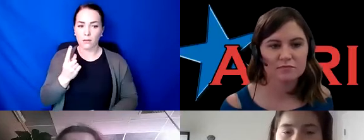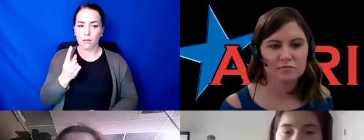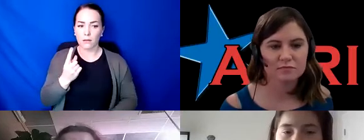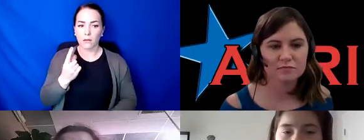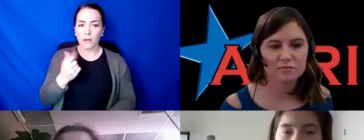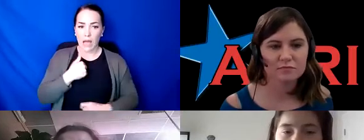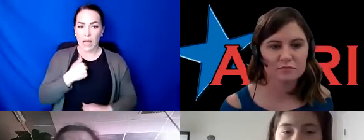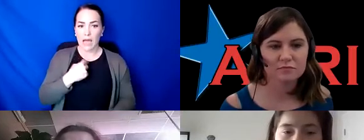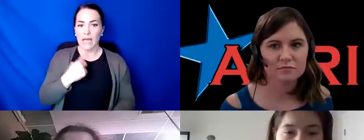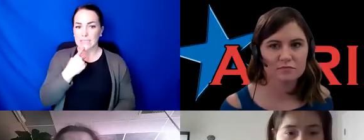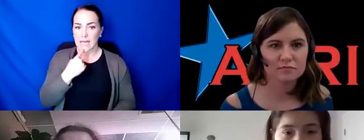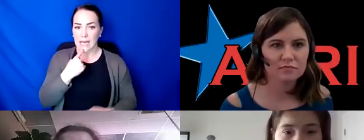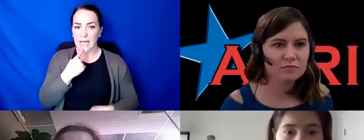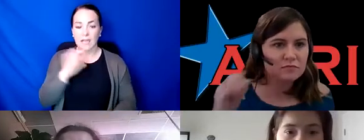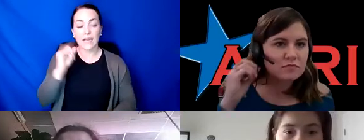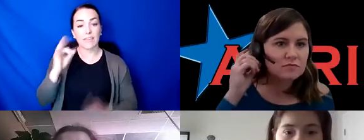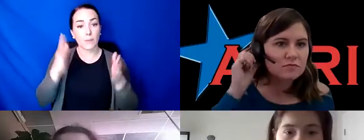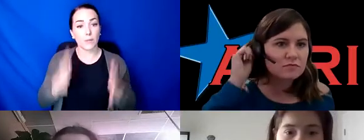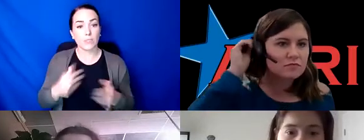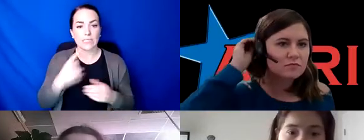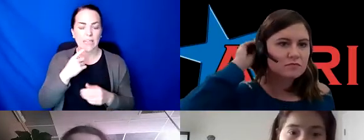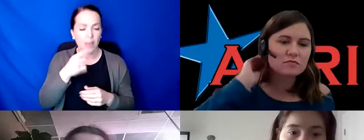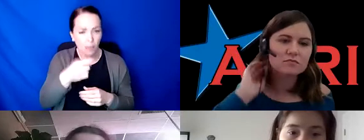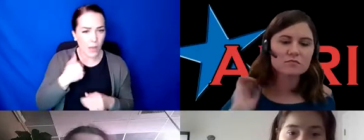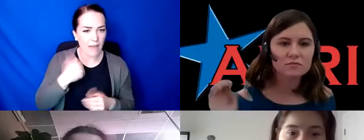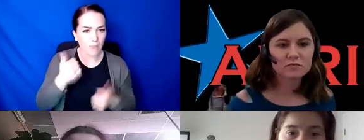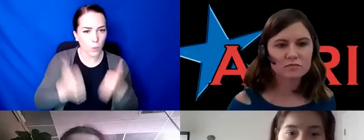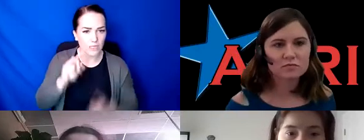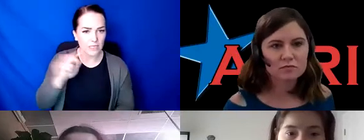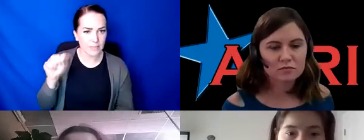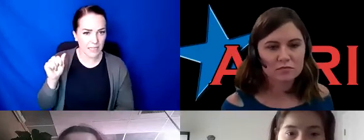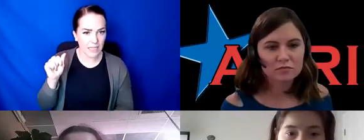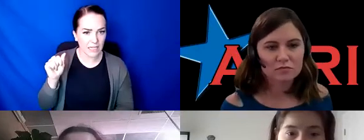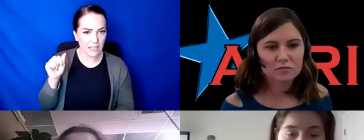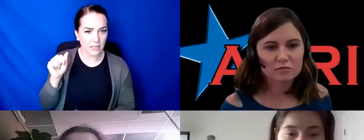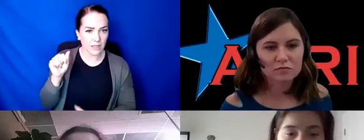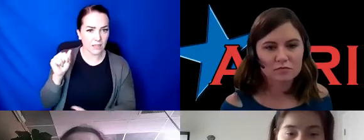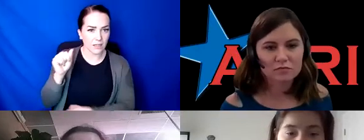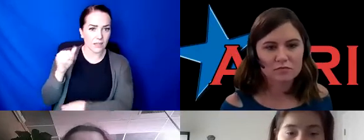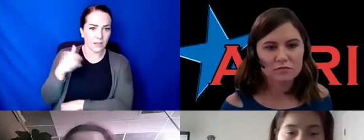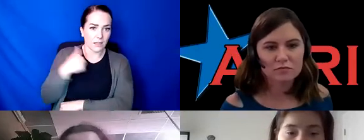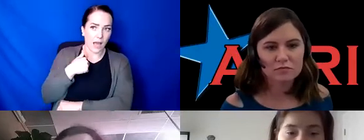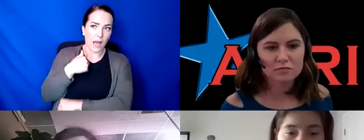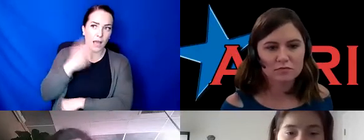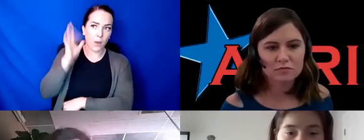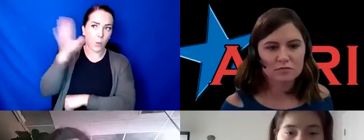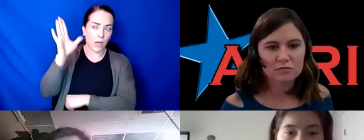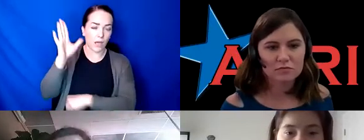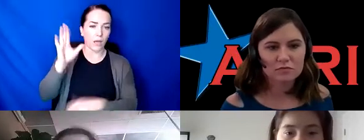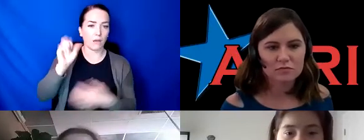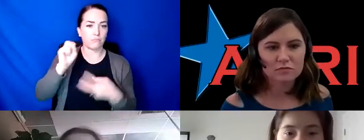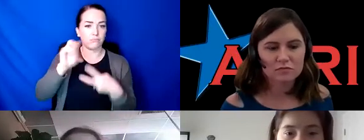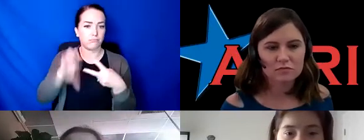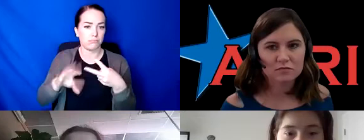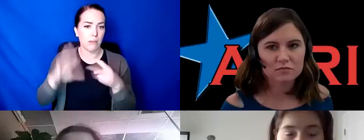myself if someone was to ask me what disabilities do I have, like the top two I have.